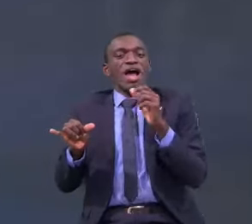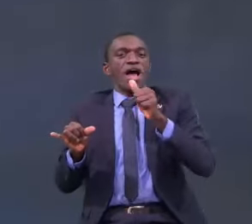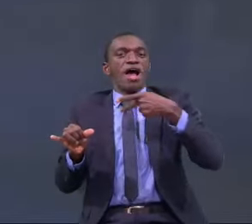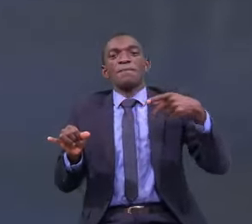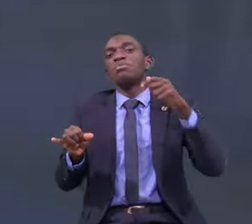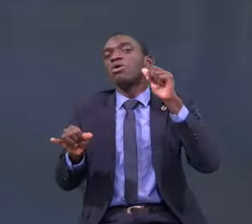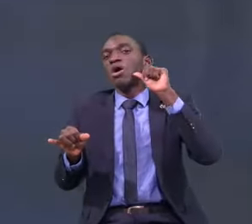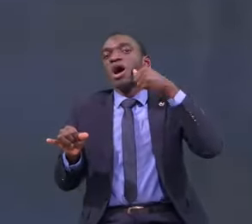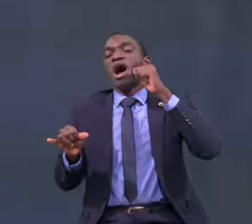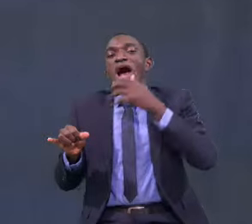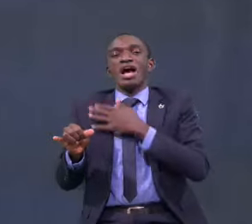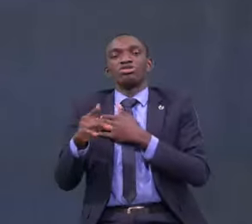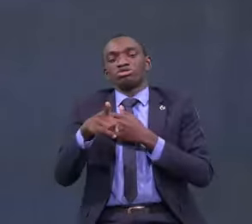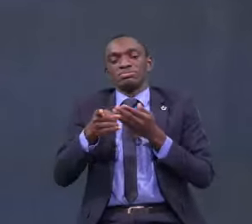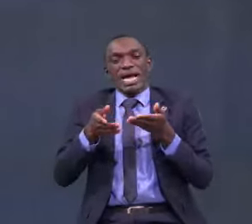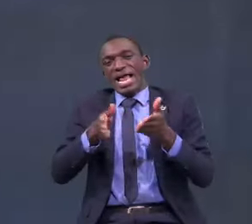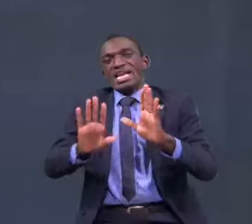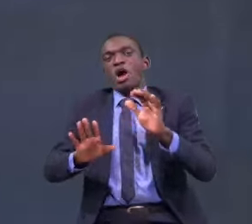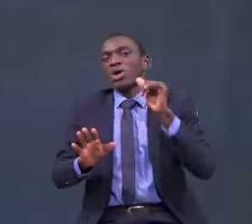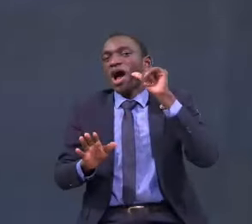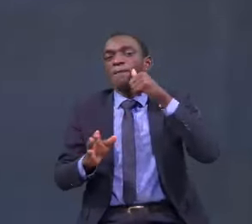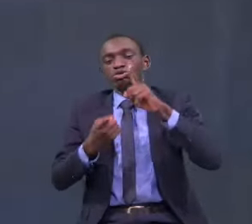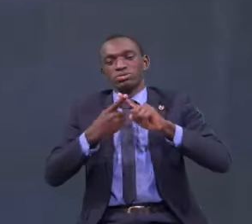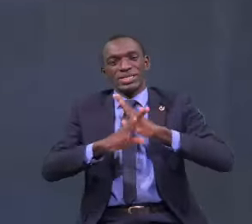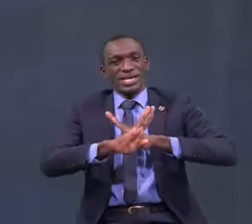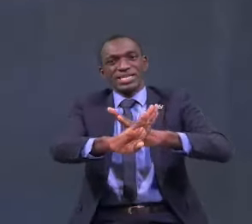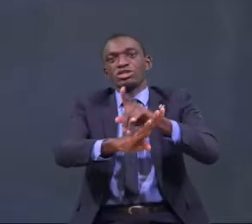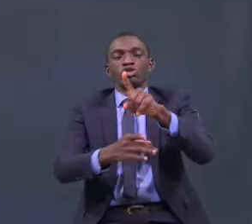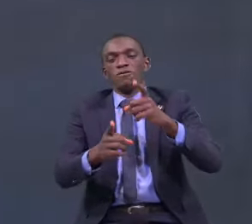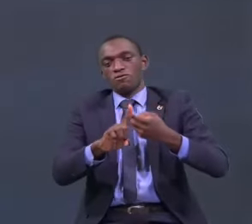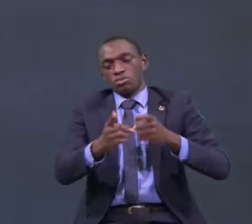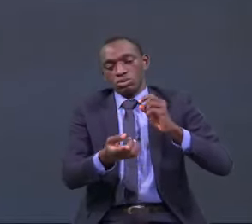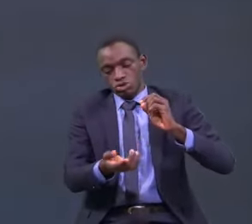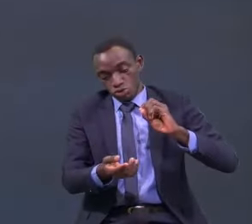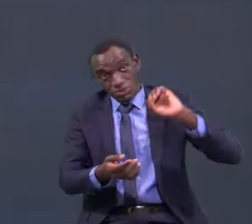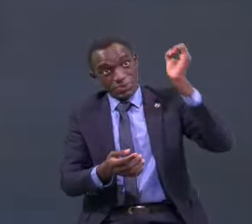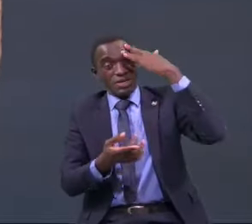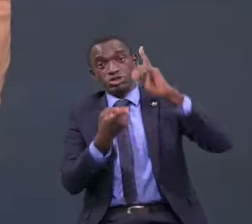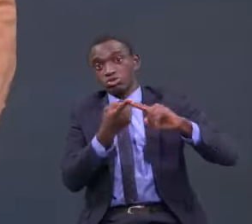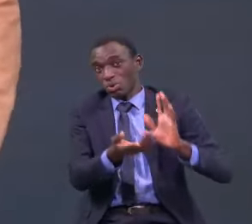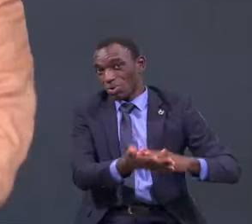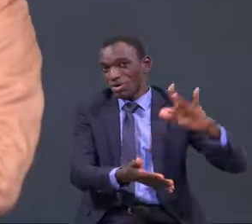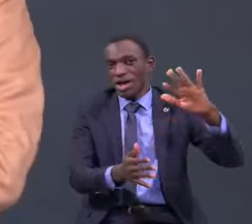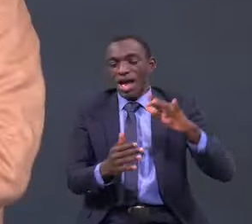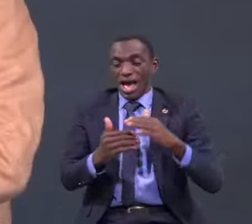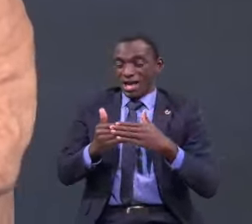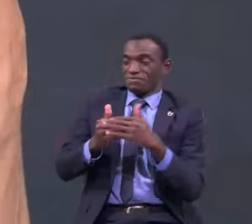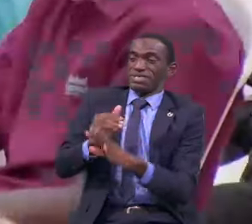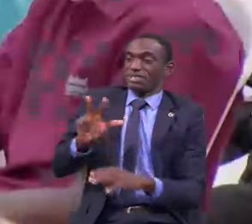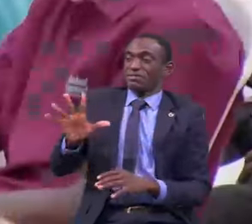allowing the apple to hinder you from going to glory. Where will you be at 70?